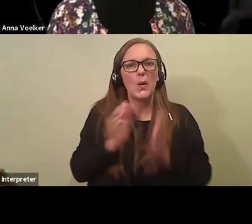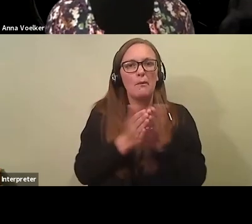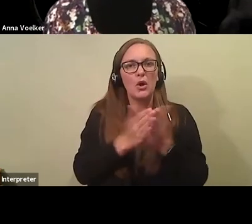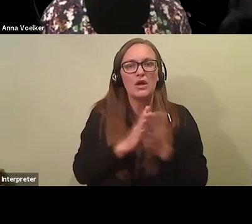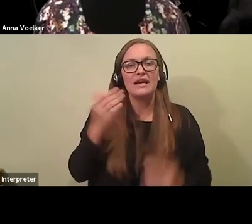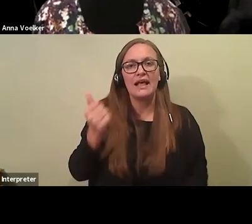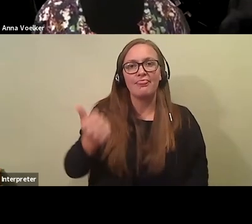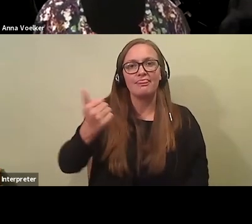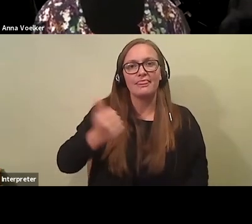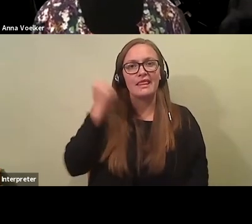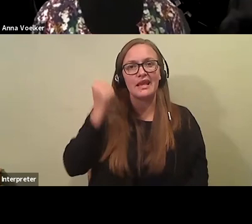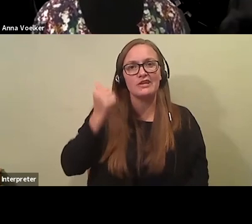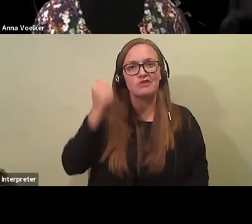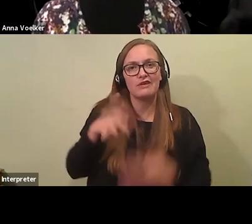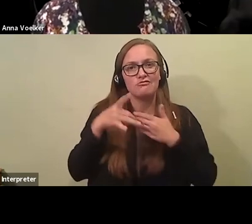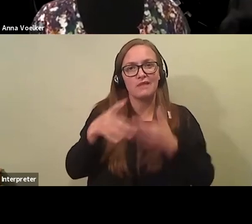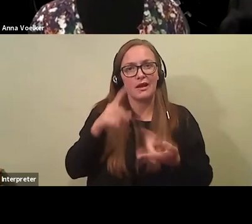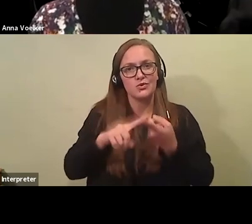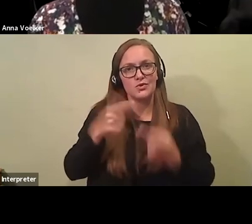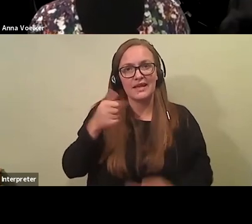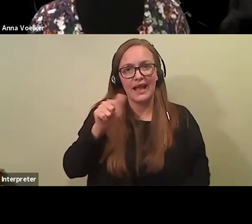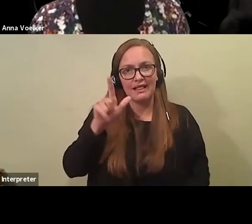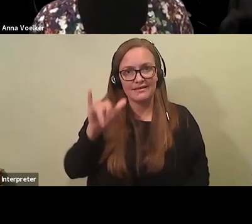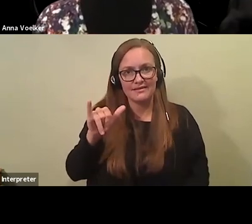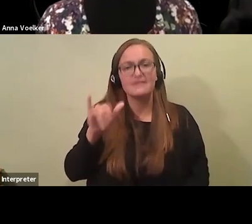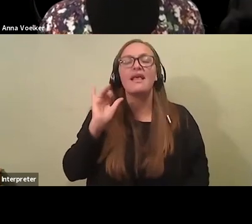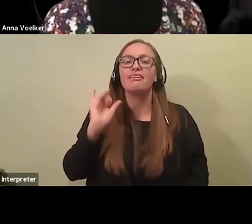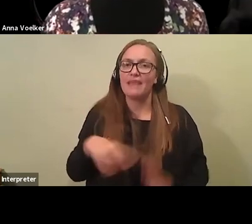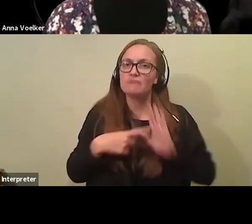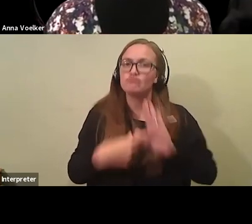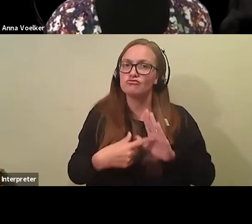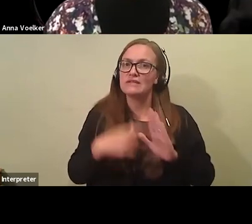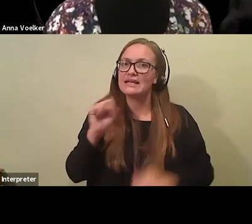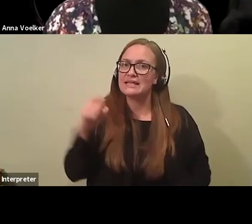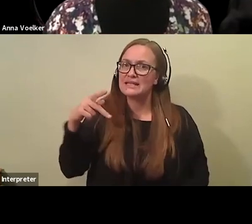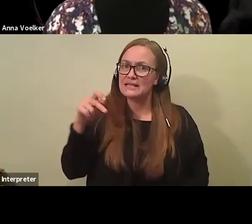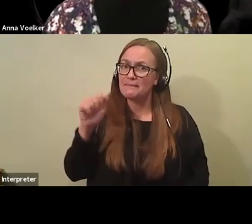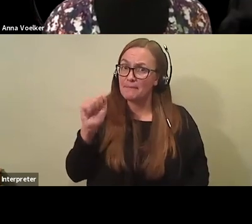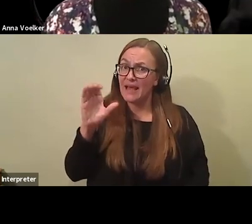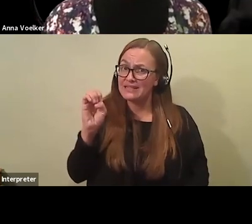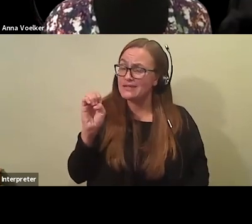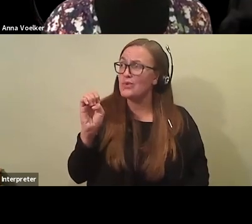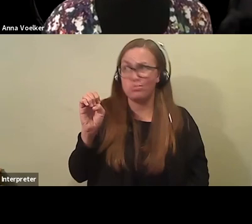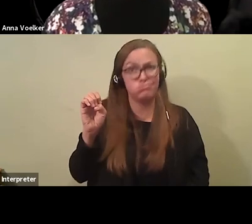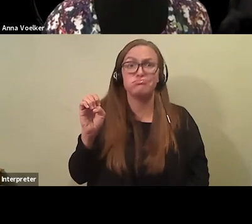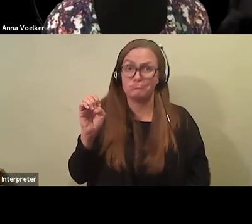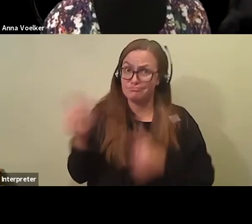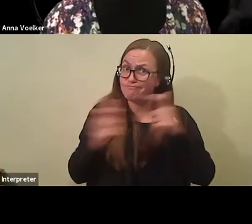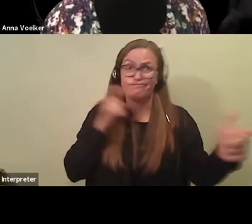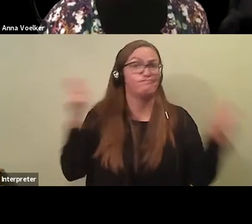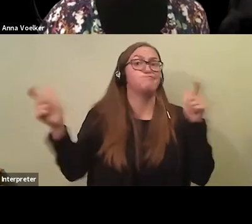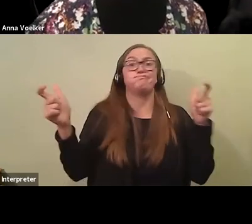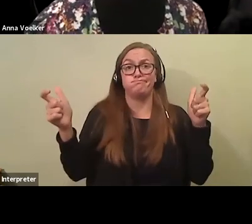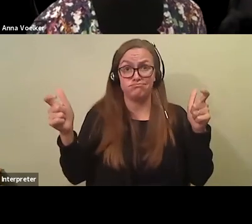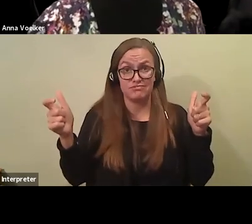big, really big. So let's start stepping out through space,